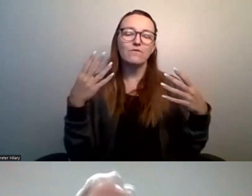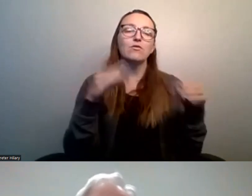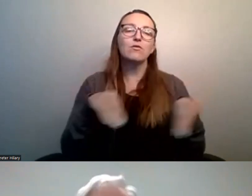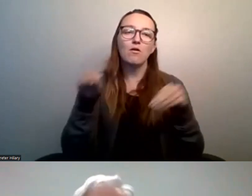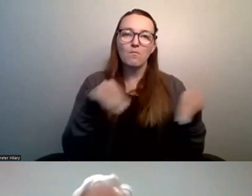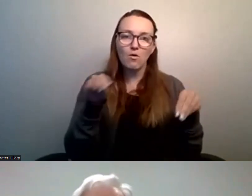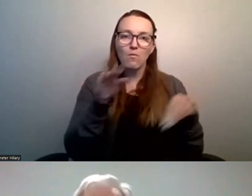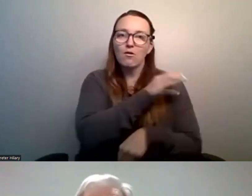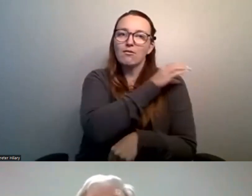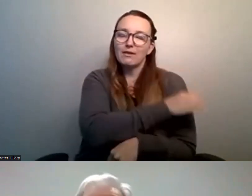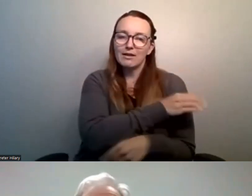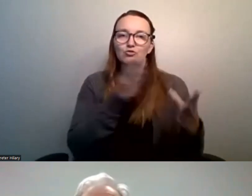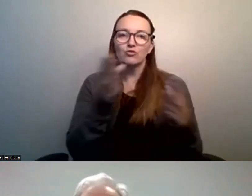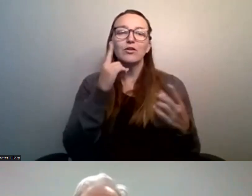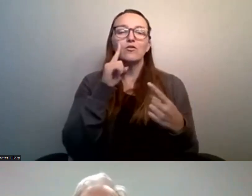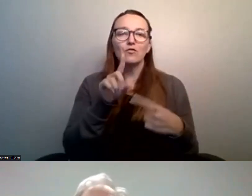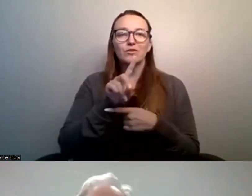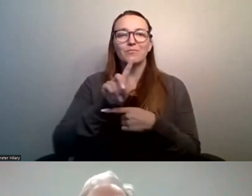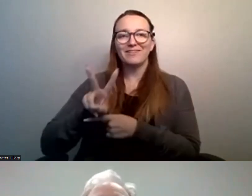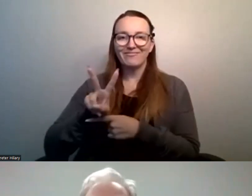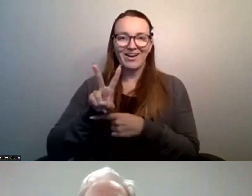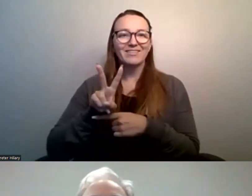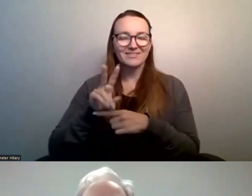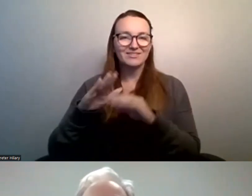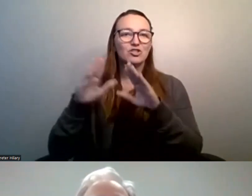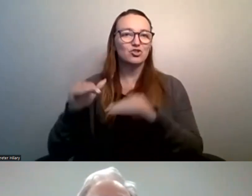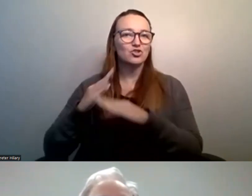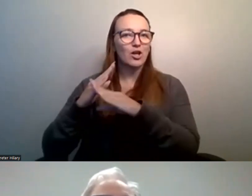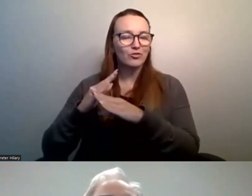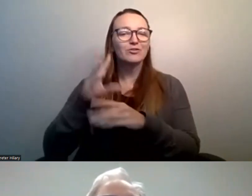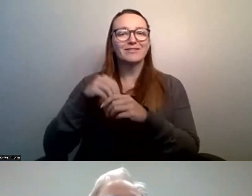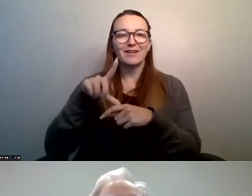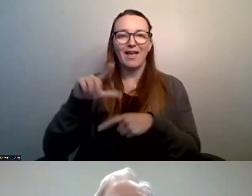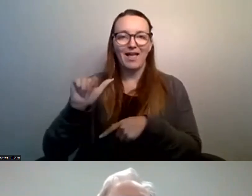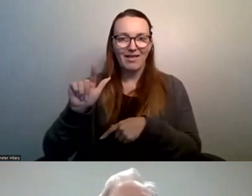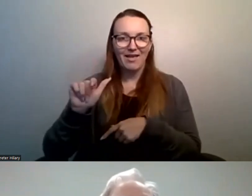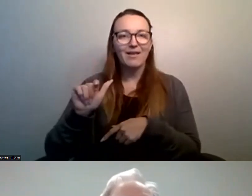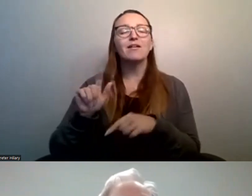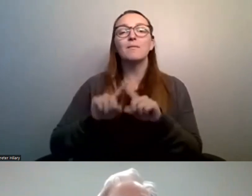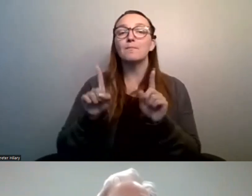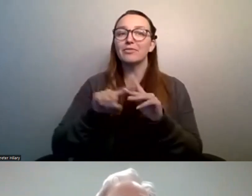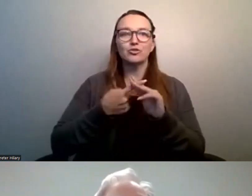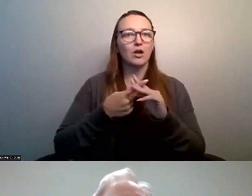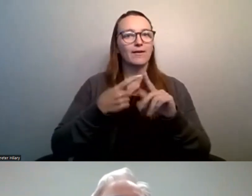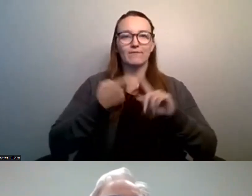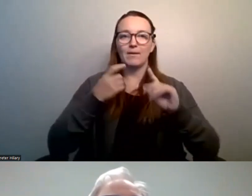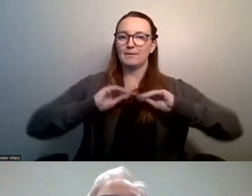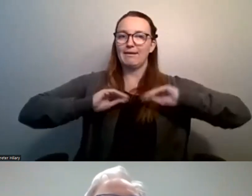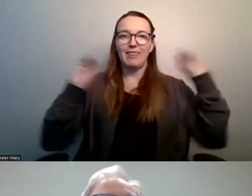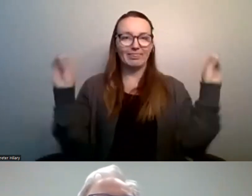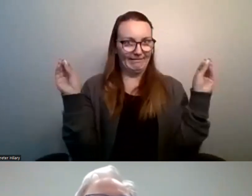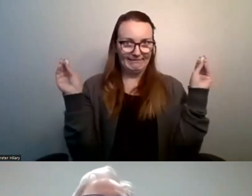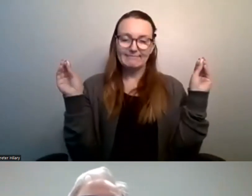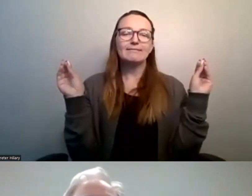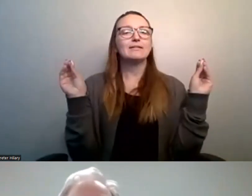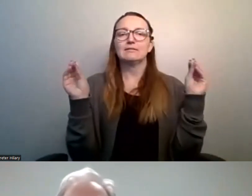to domestic violence shelters. Thank you, Rebecca. That's awesome. In Los Angeles. But they're starting from ground zero, and they're having trouble putting